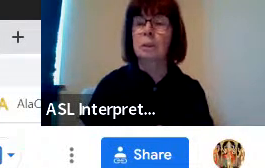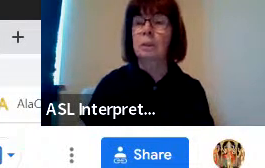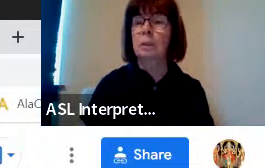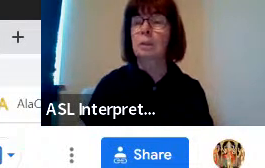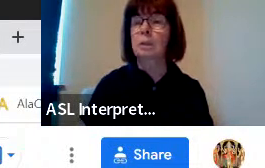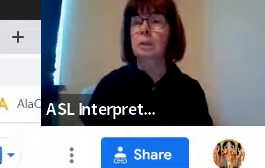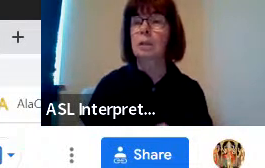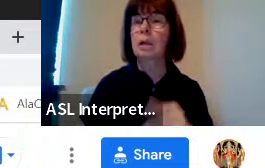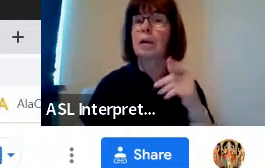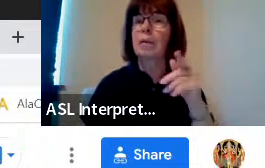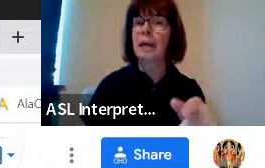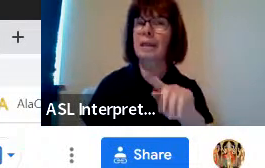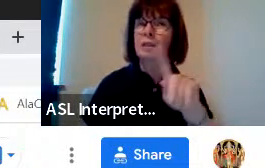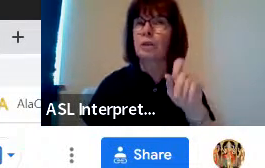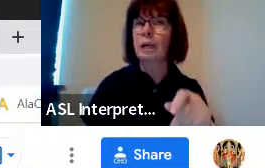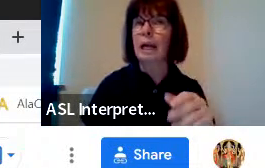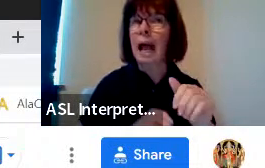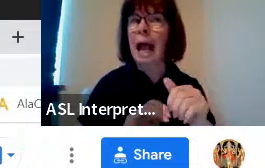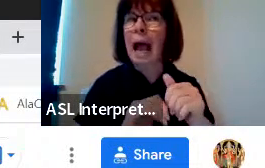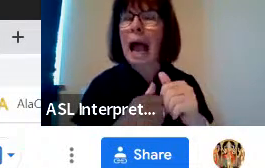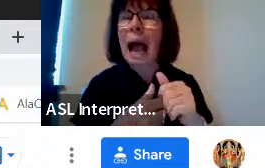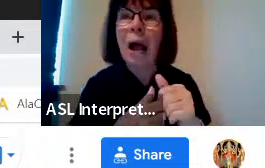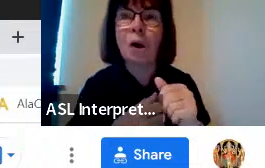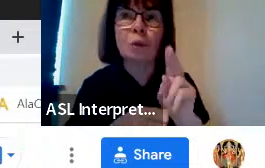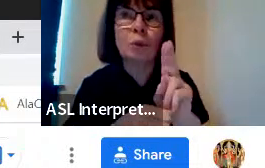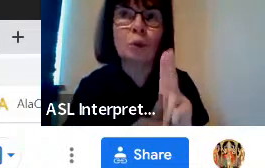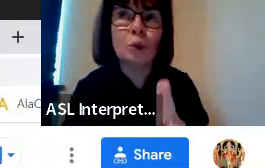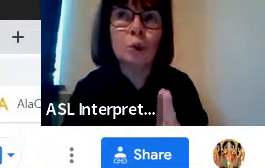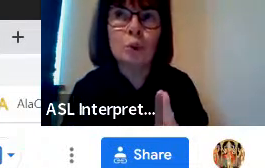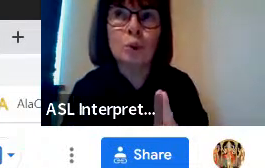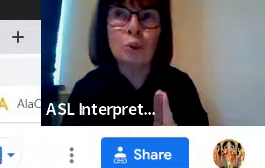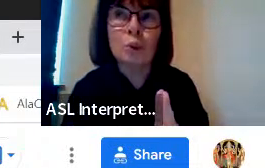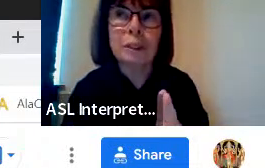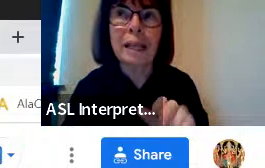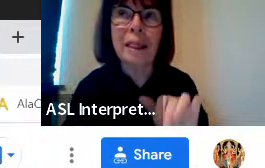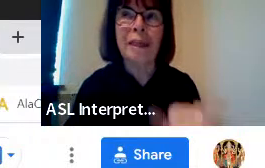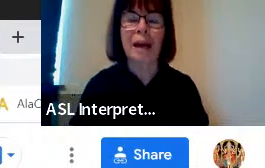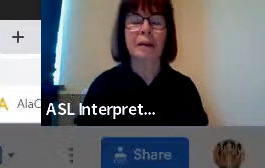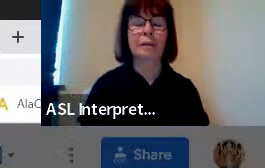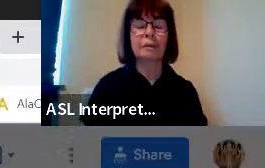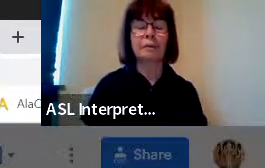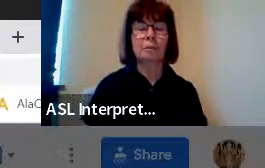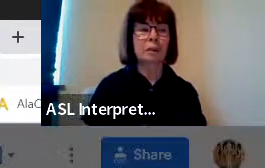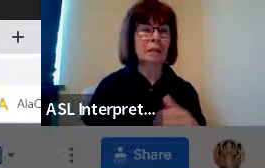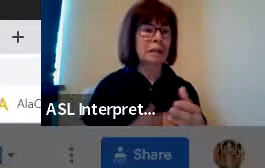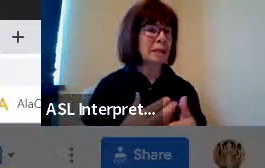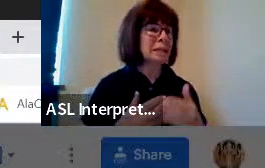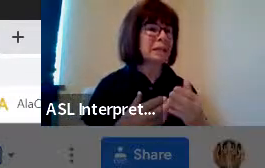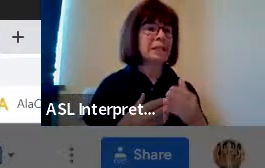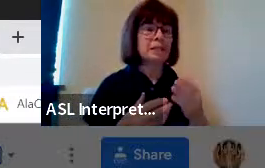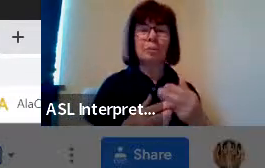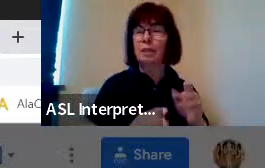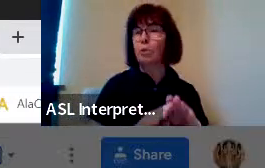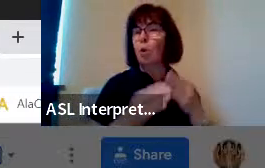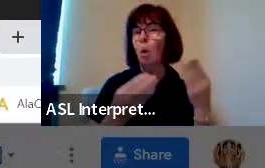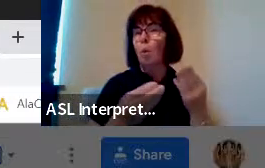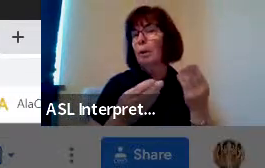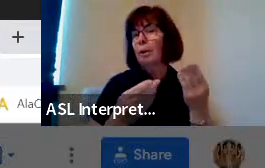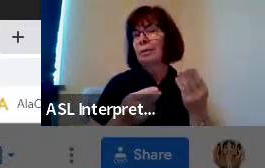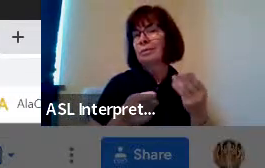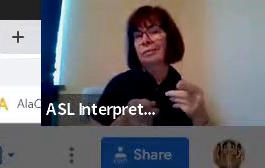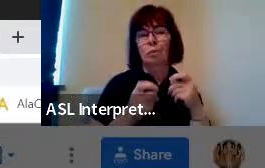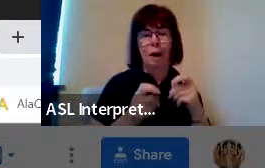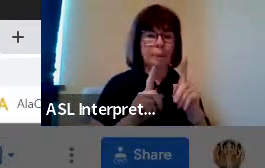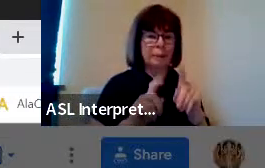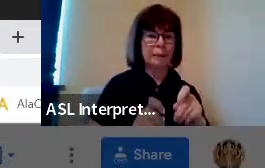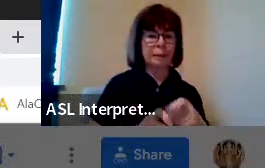that question, how do I use it, right? And it's easy for me to open a rapid test, and of